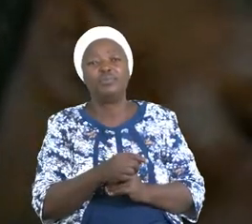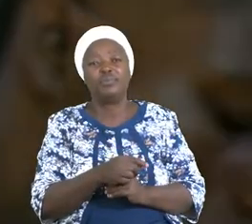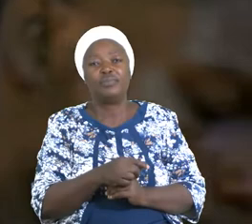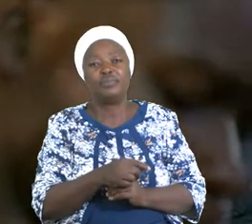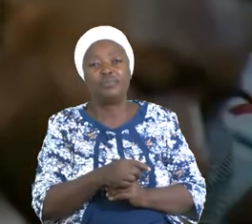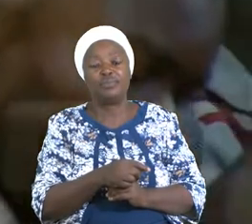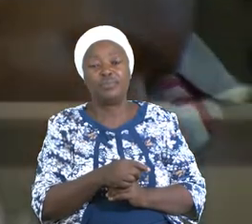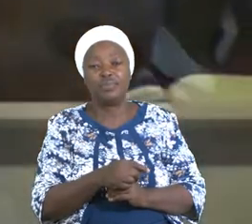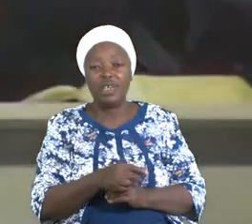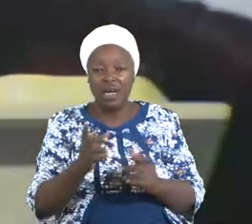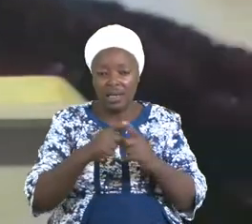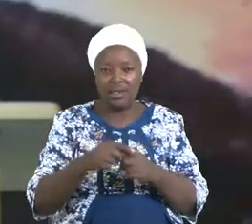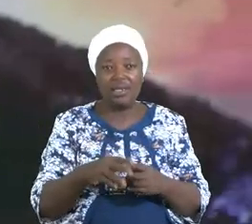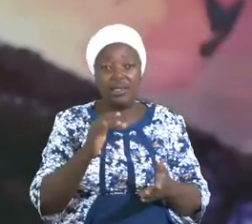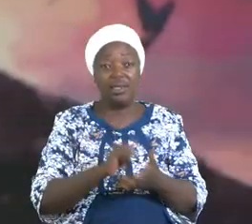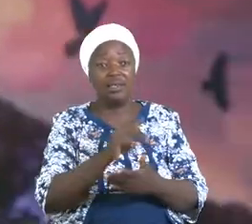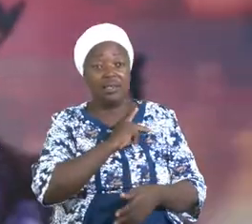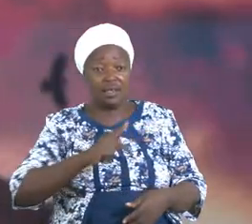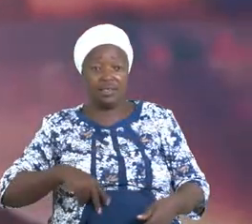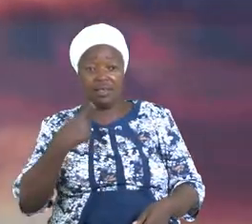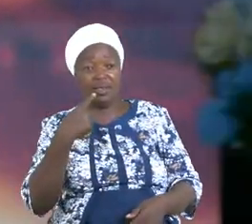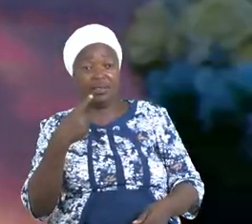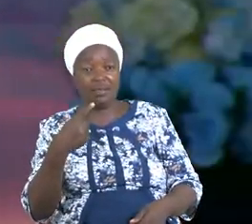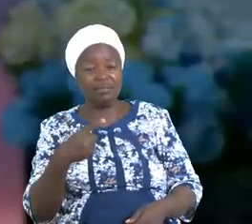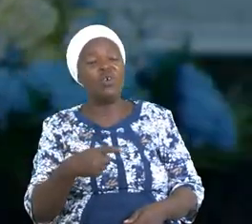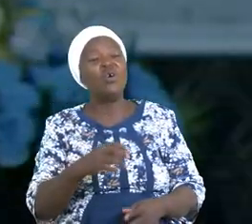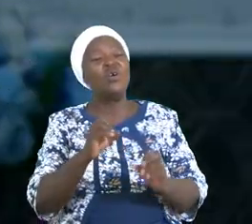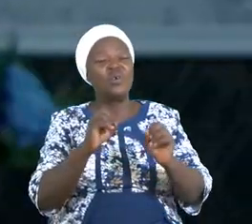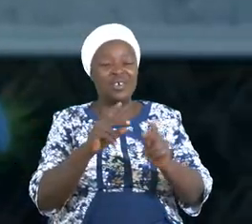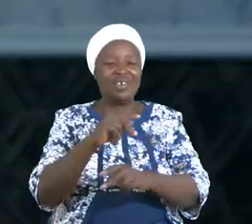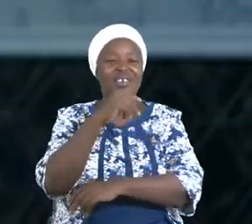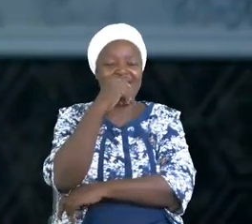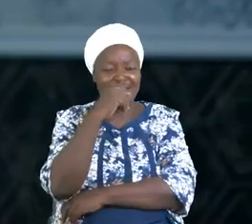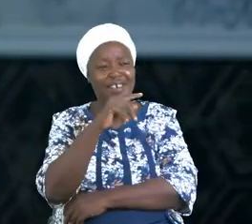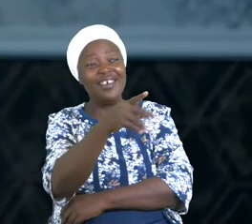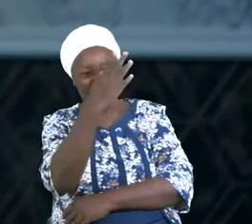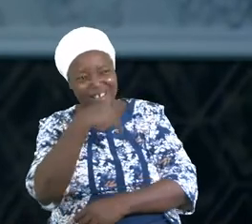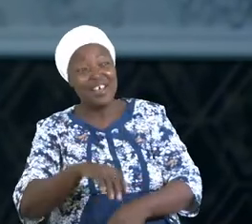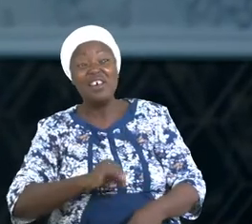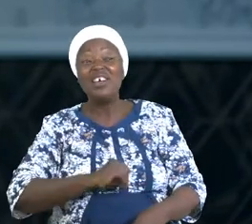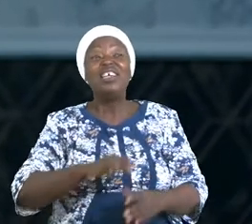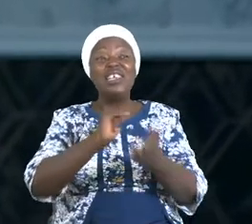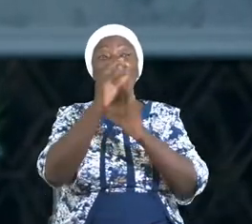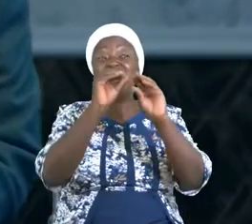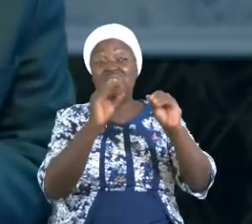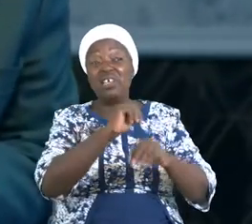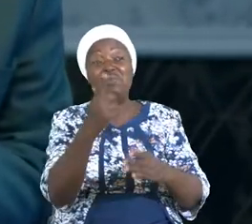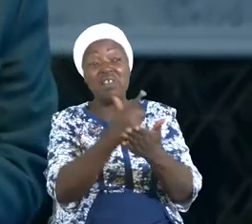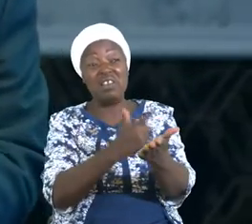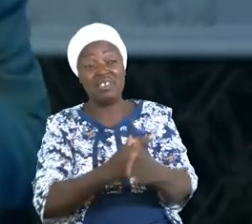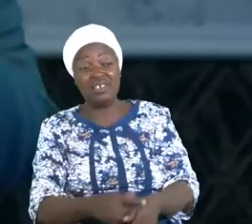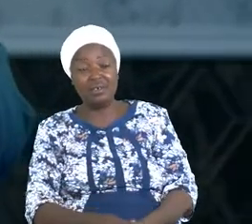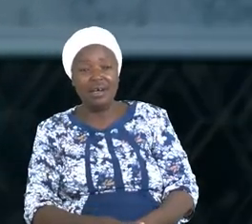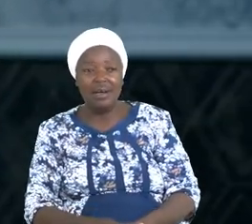And Nebuchadnezzar said, that will teach them a lesson. No, sir,